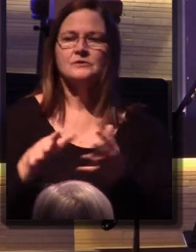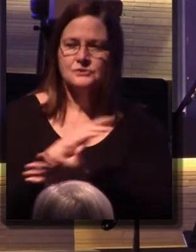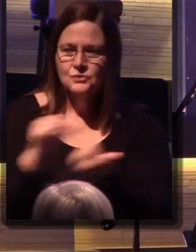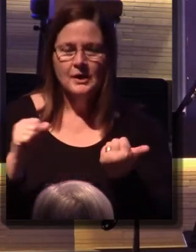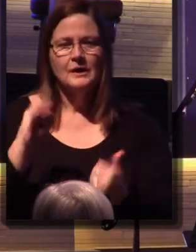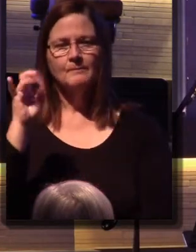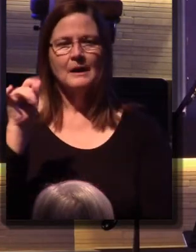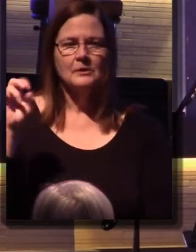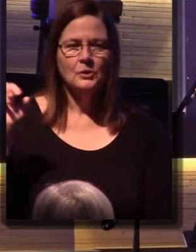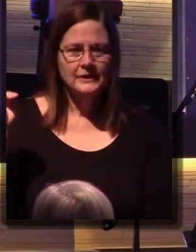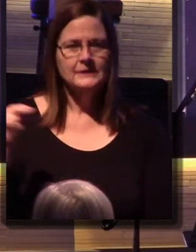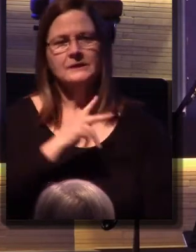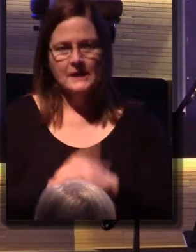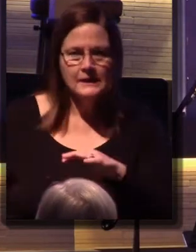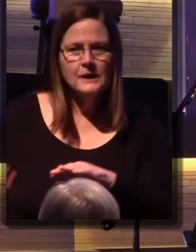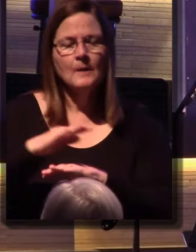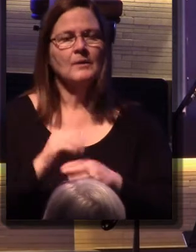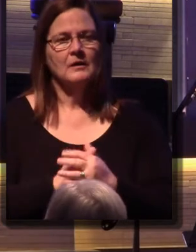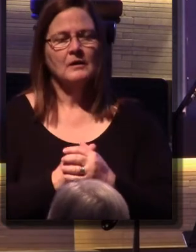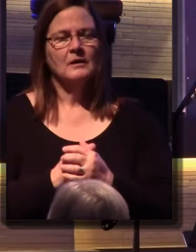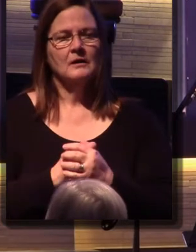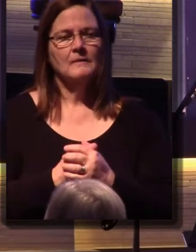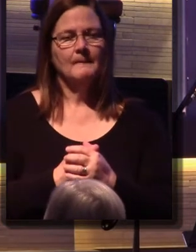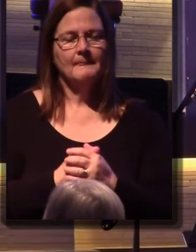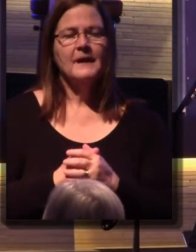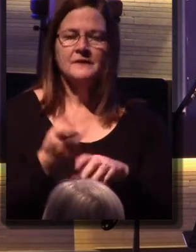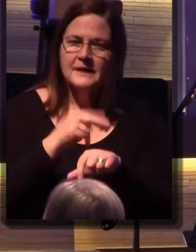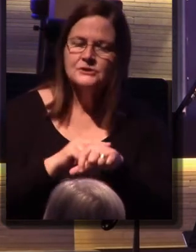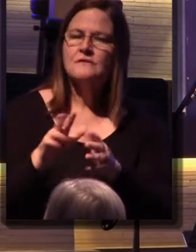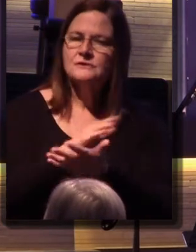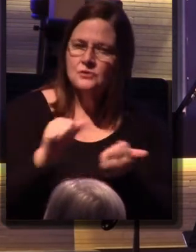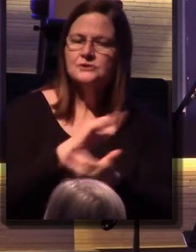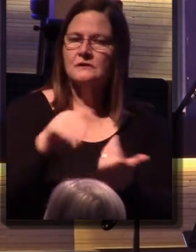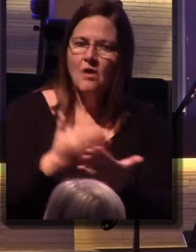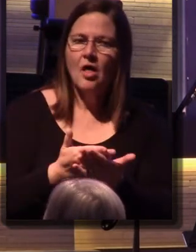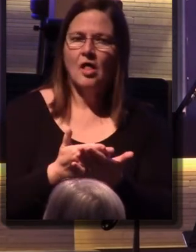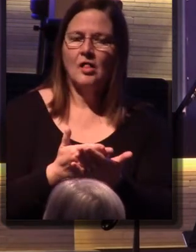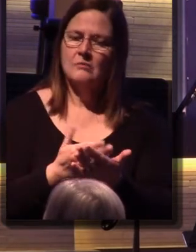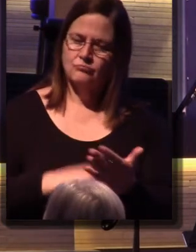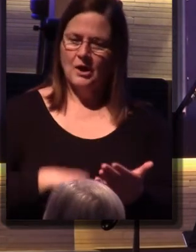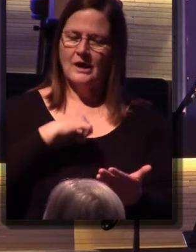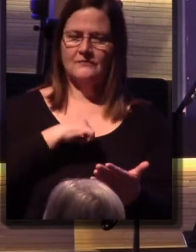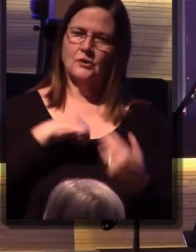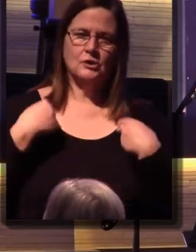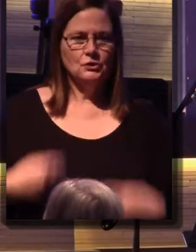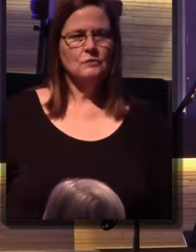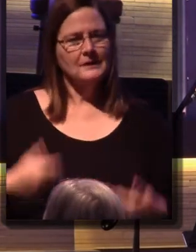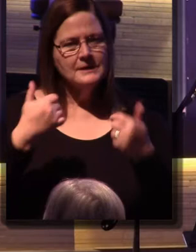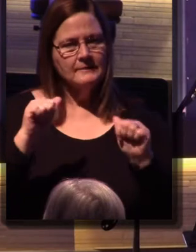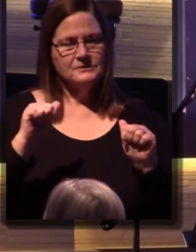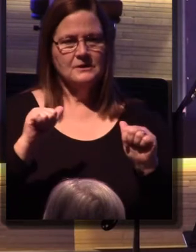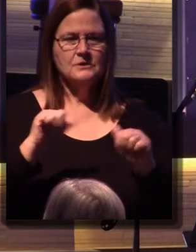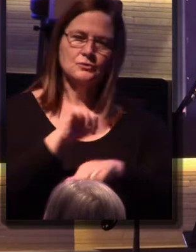of the Babylonian kingdom and its emblematic nature of the destruction of all